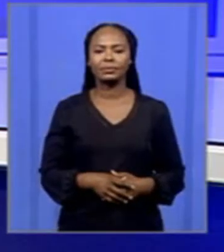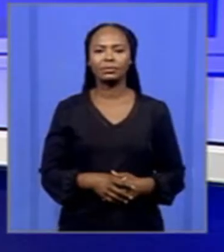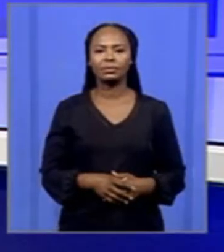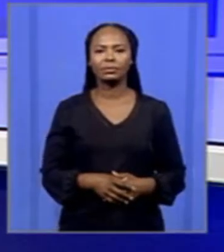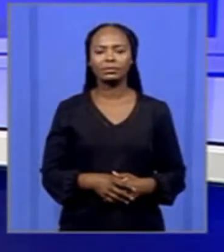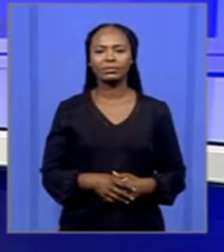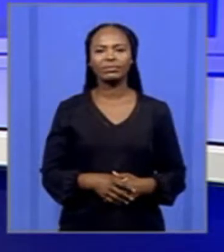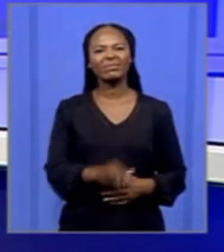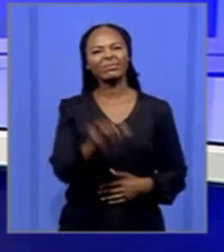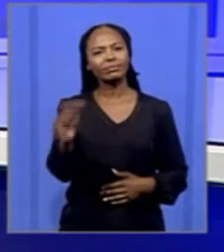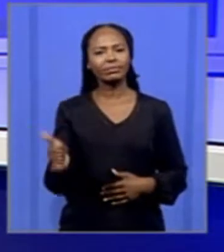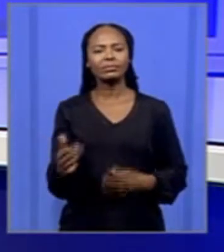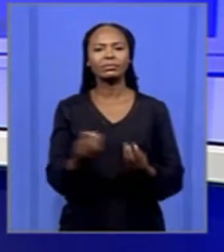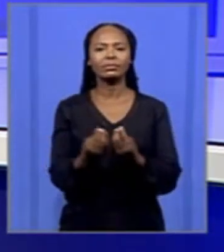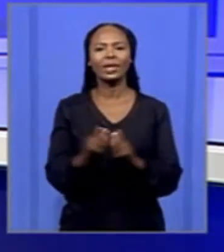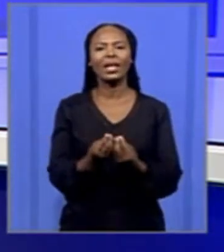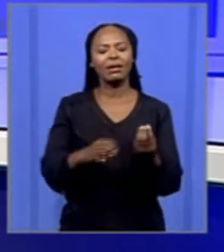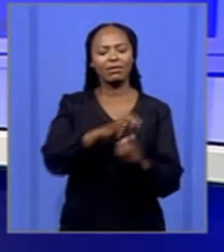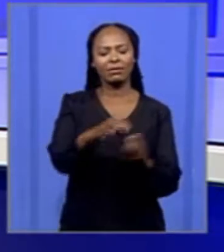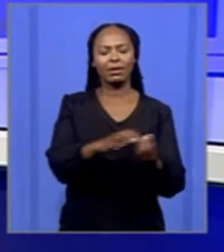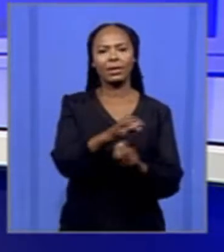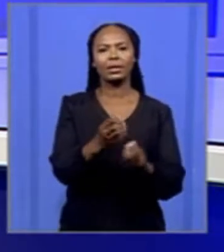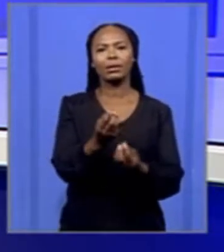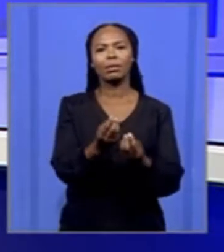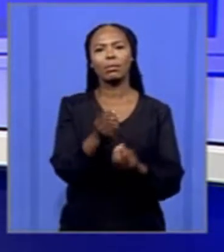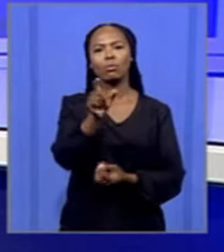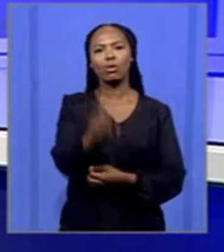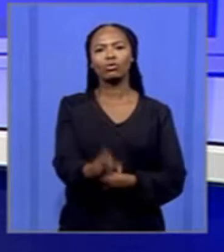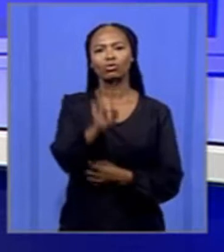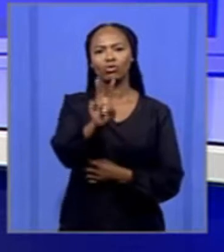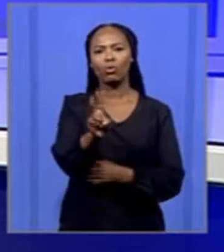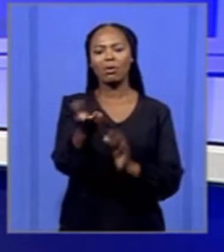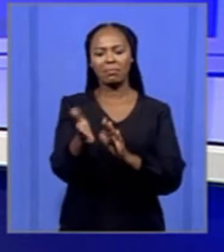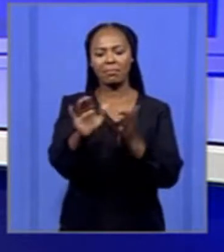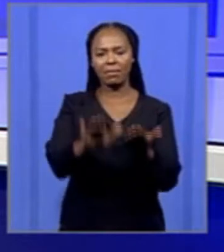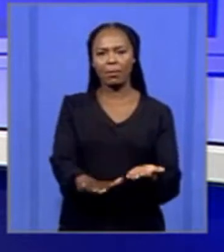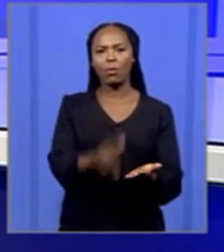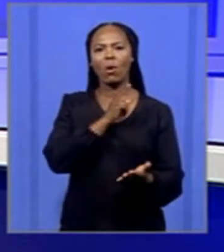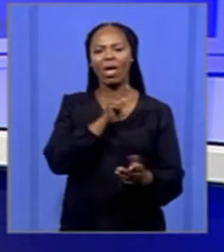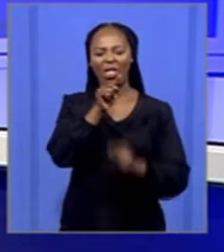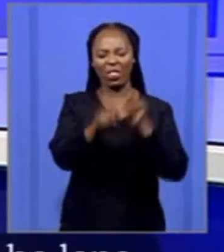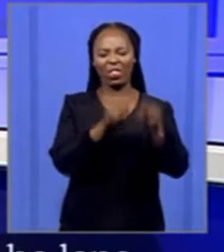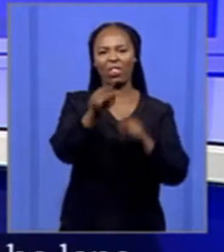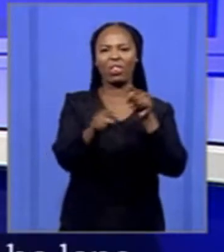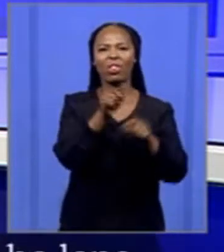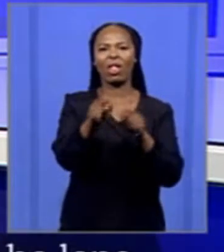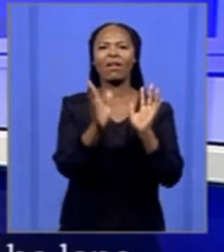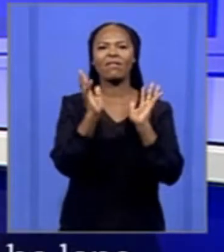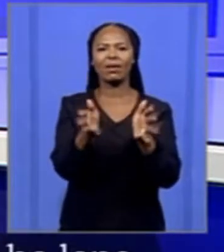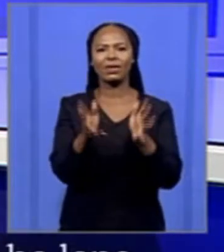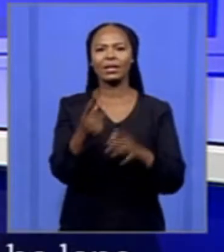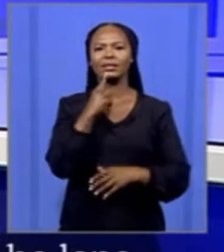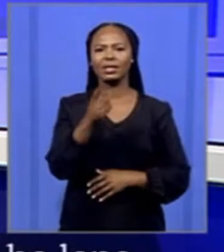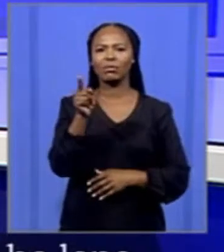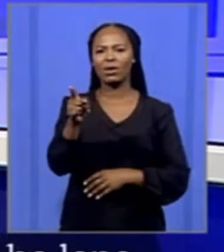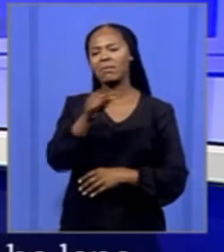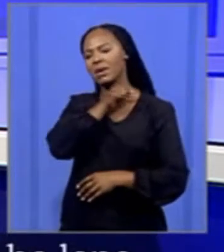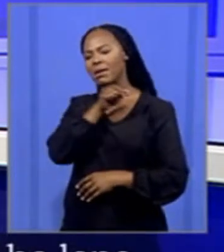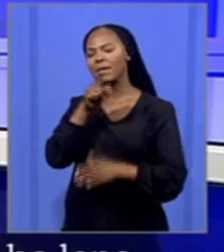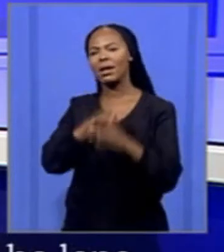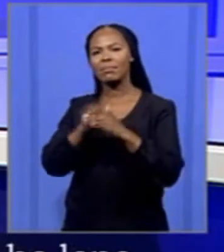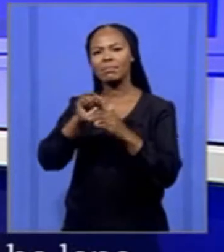Ka go le lengwe lapa la batho ba babedi bao ba hlokofetšego ka baka la ditatofatšo tša go tšhubja ga ntlo go